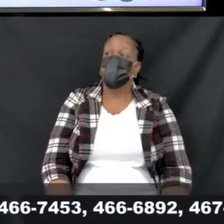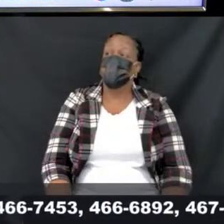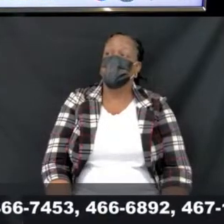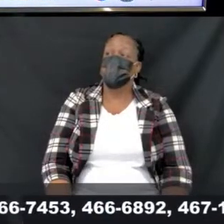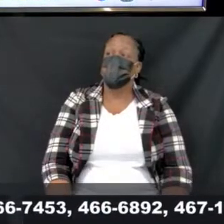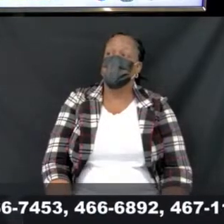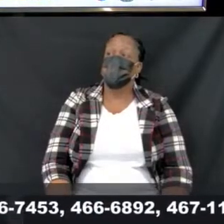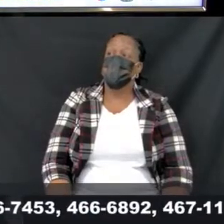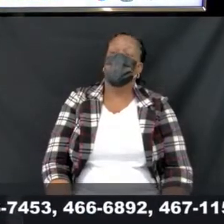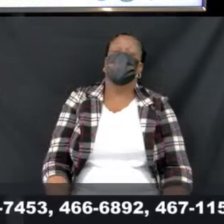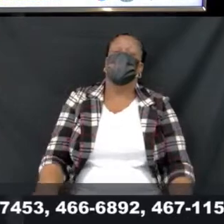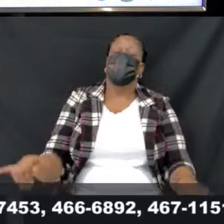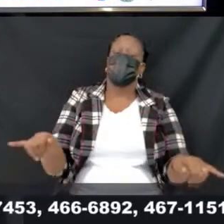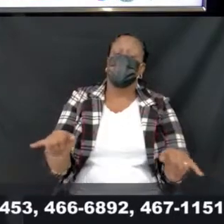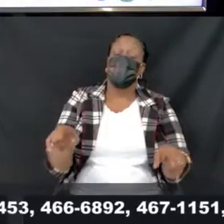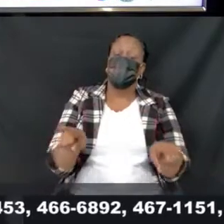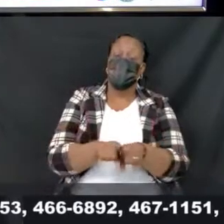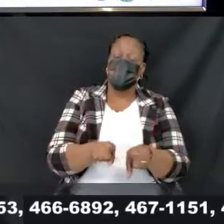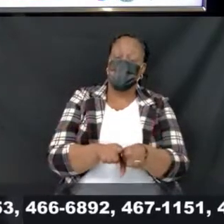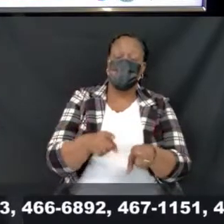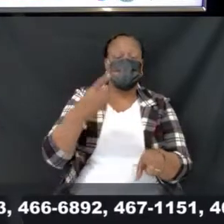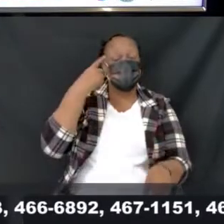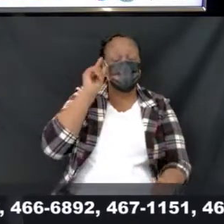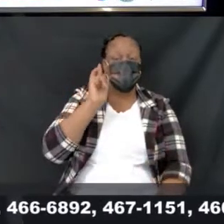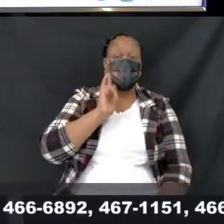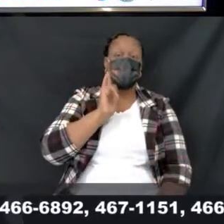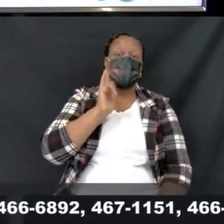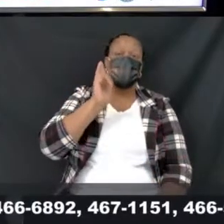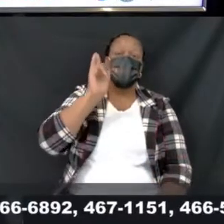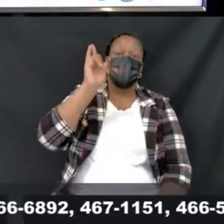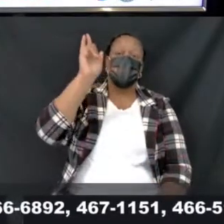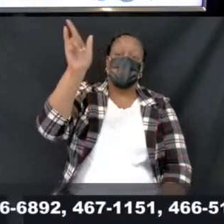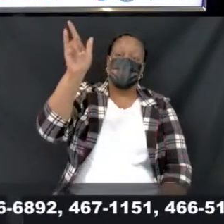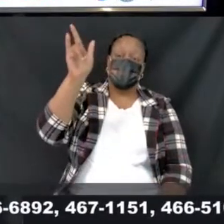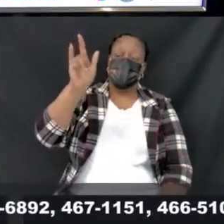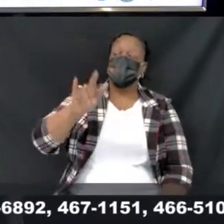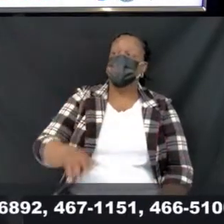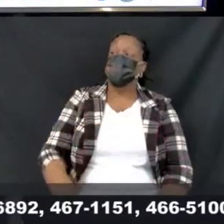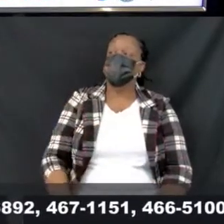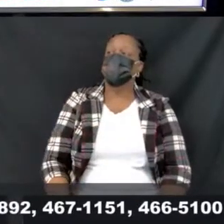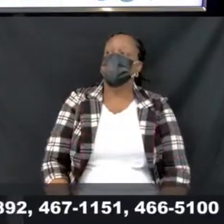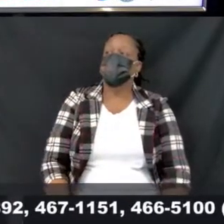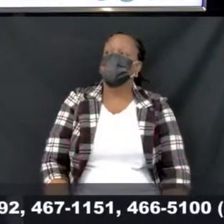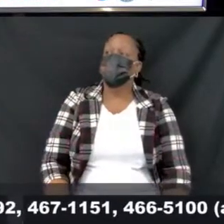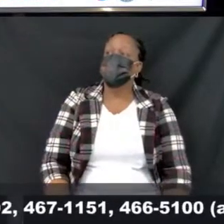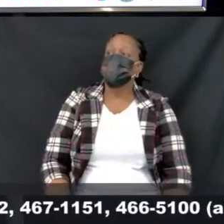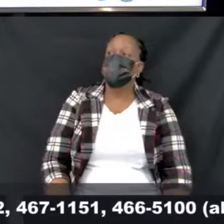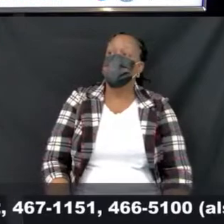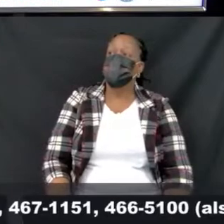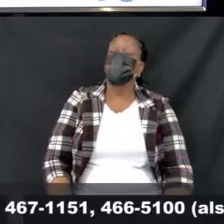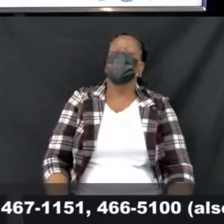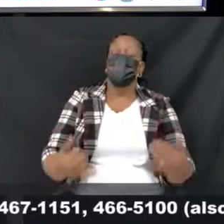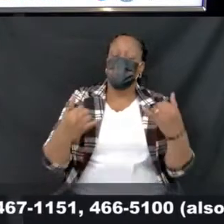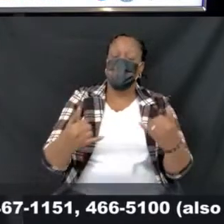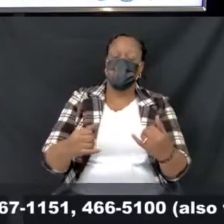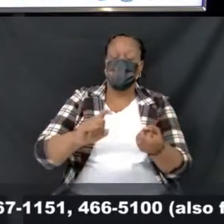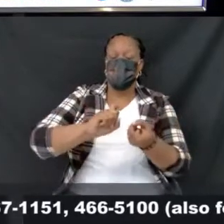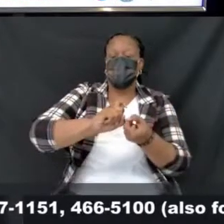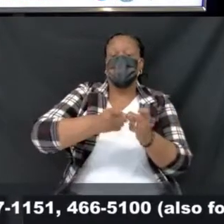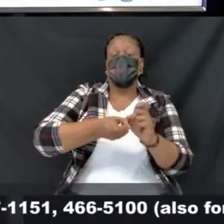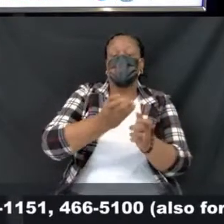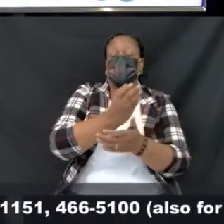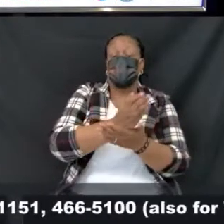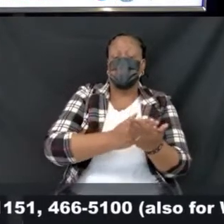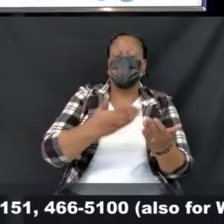into St. Kitts and Nevis. So we have made some adjustments, as I said before, and I will say it again. We have made some significant adjustment to